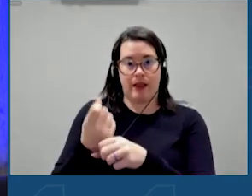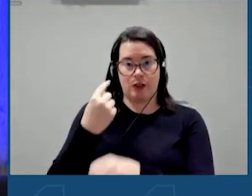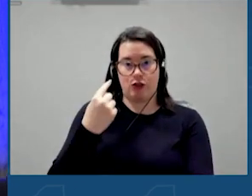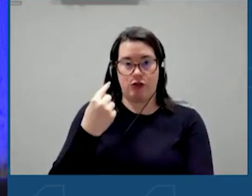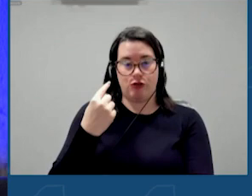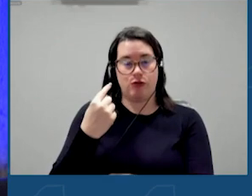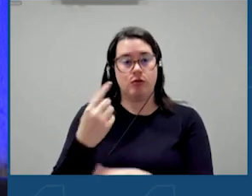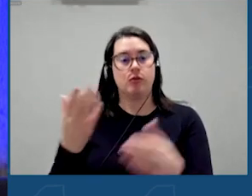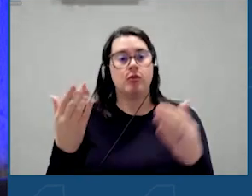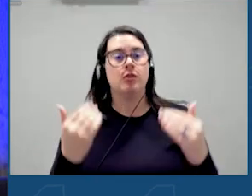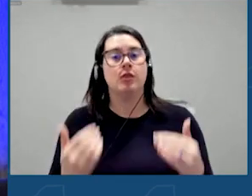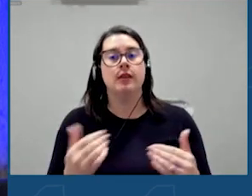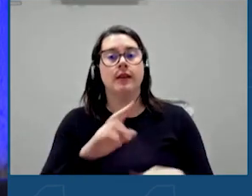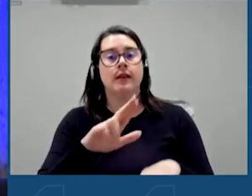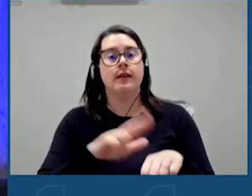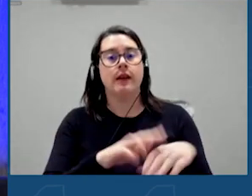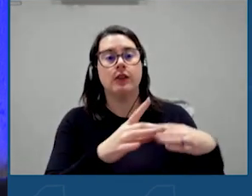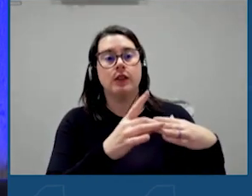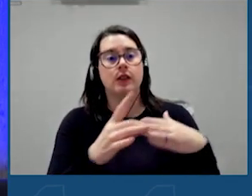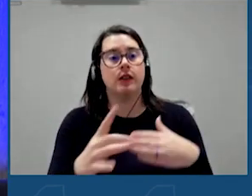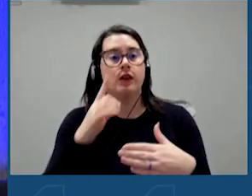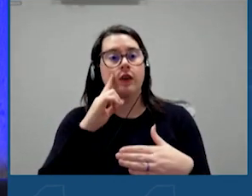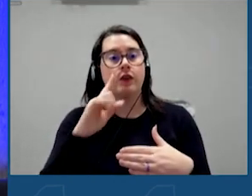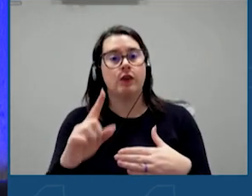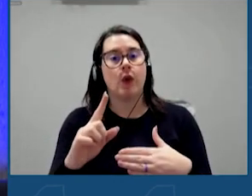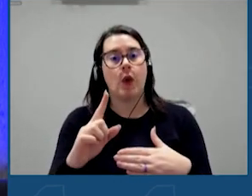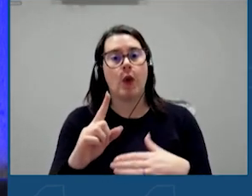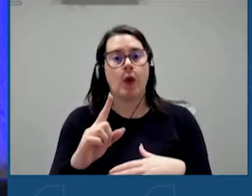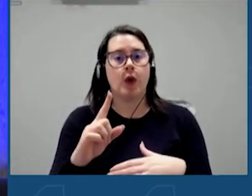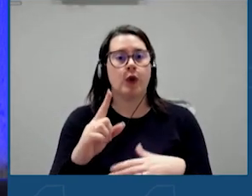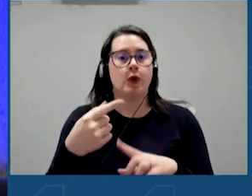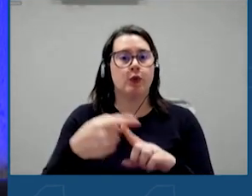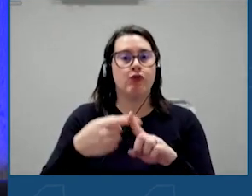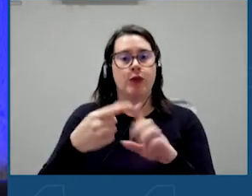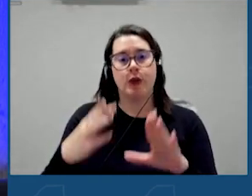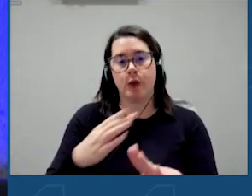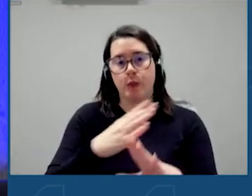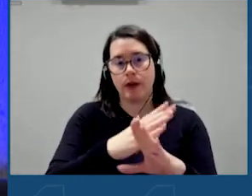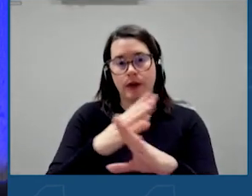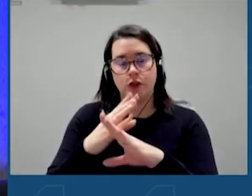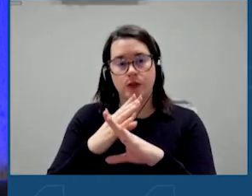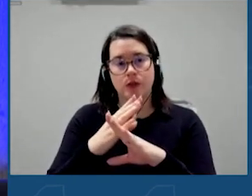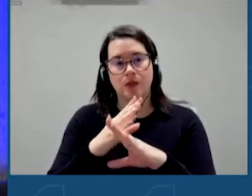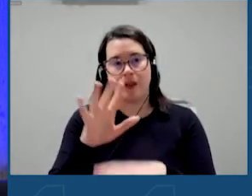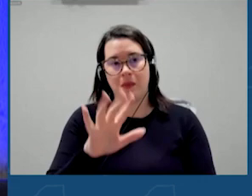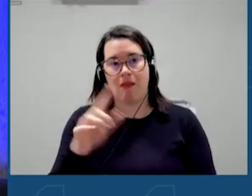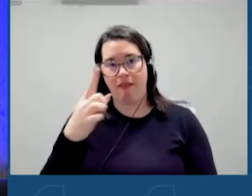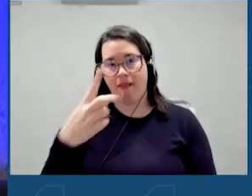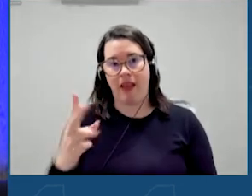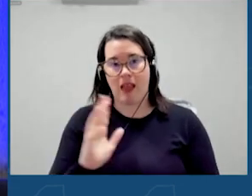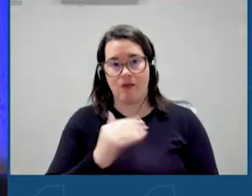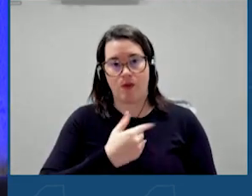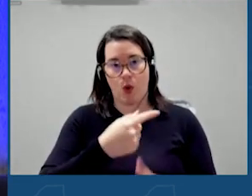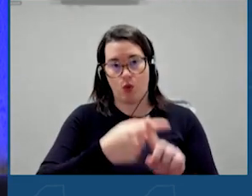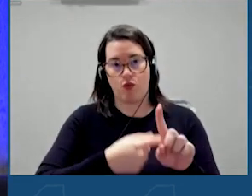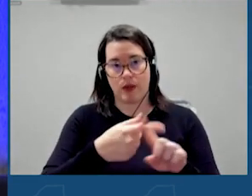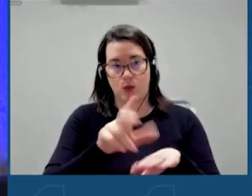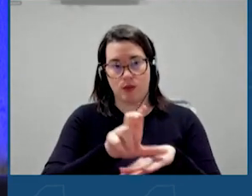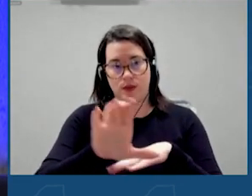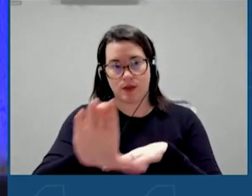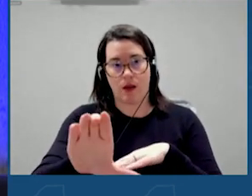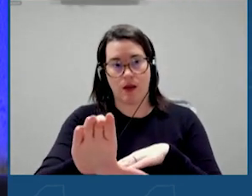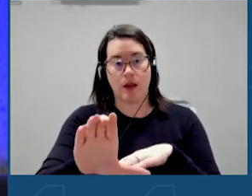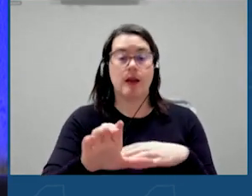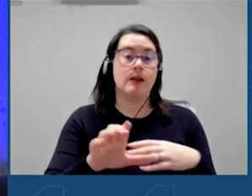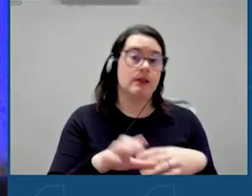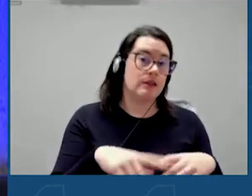a national leader when it comes to tenant protections. Nearly half of our state's rental stock is public or rent